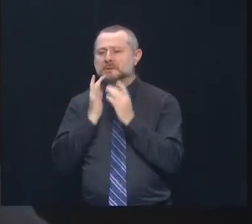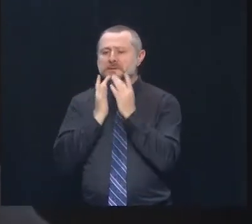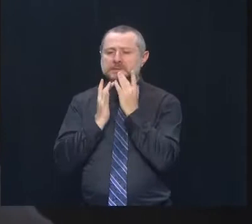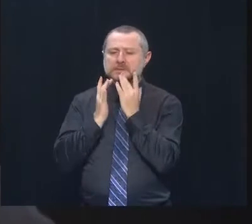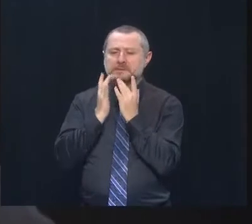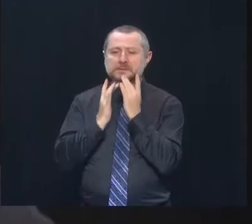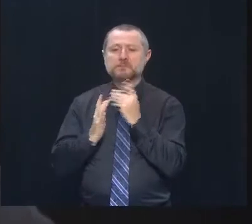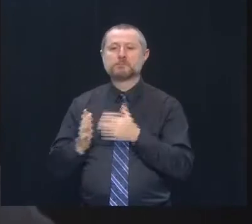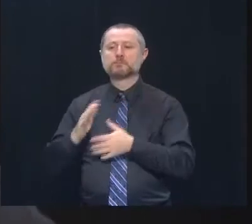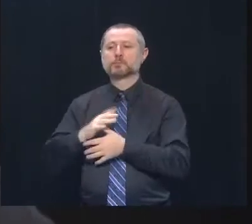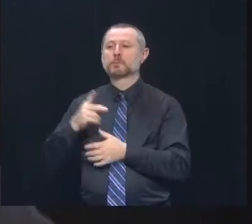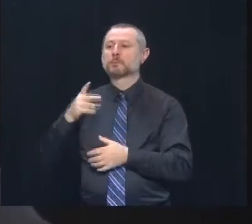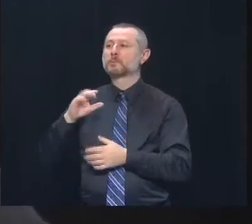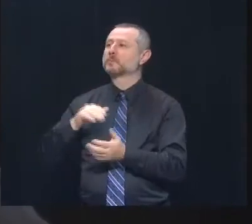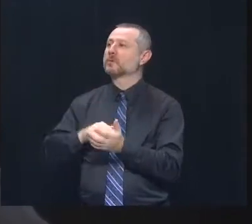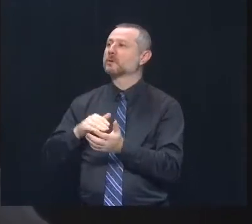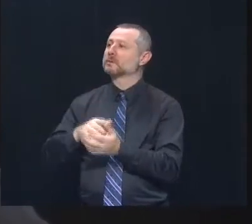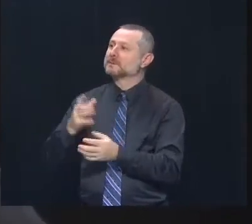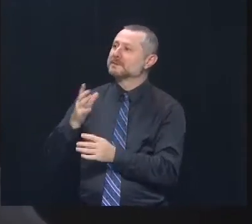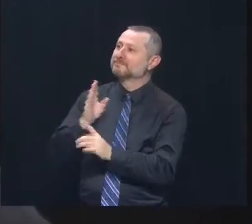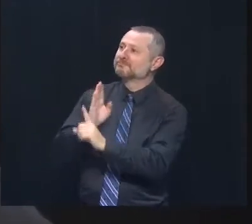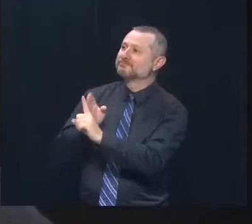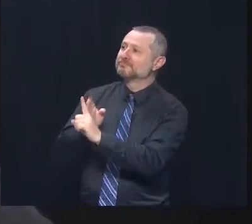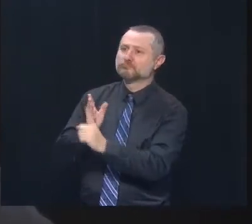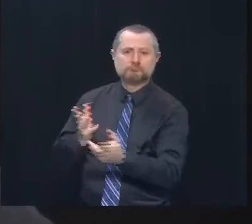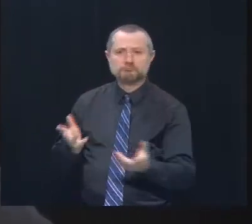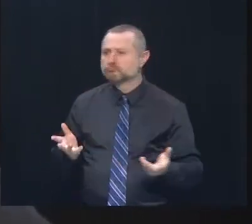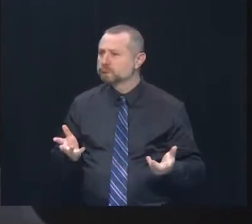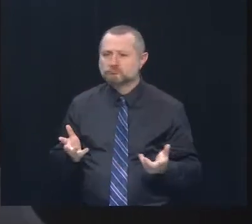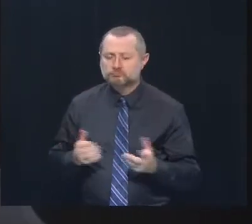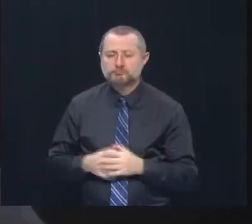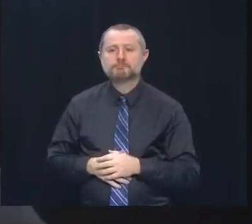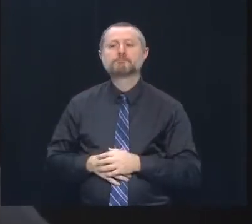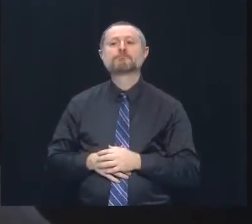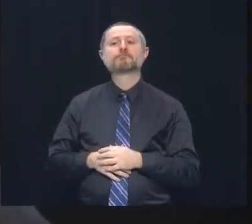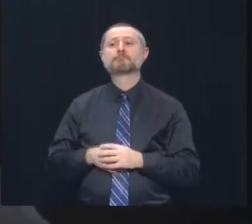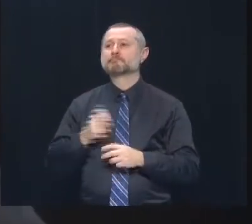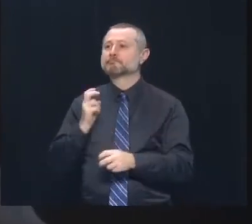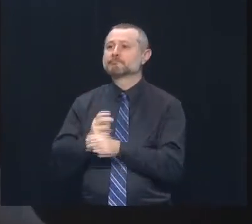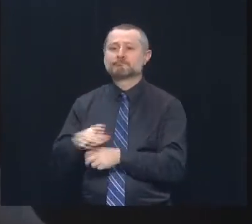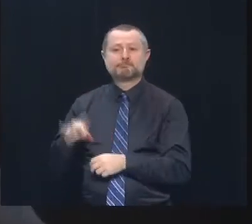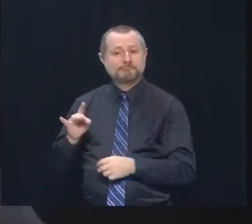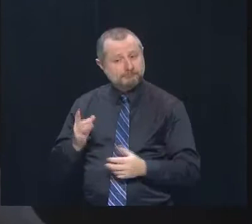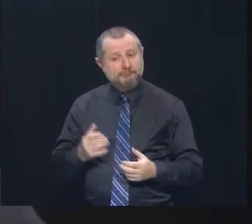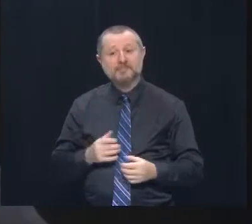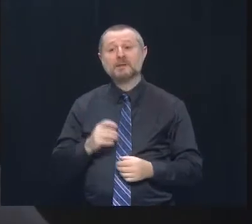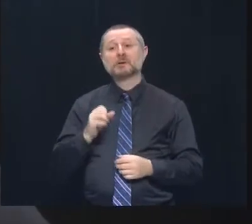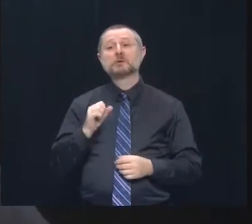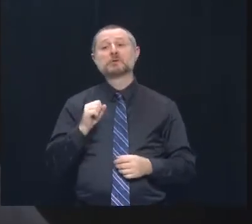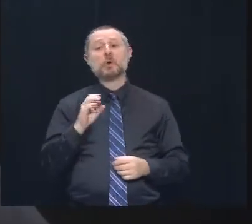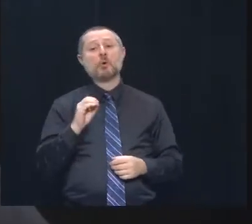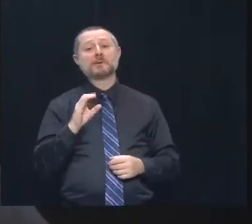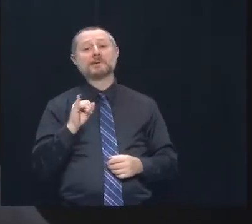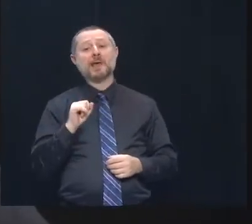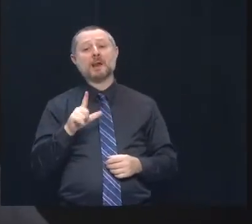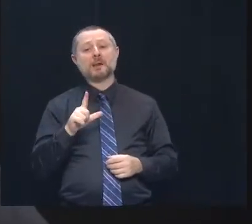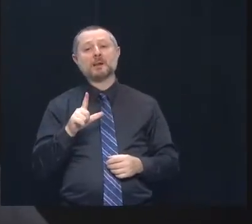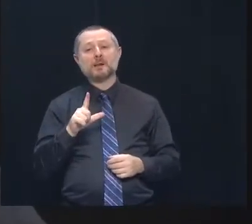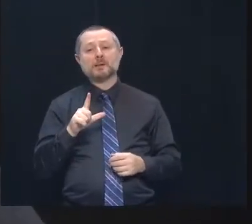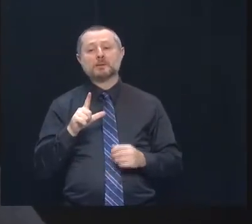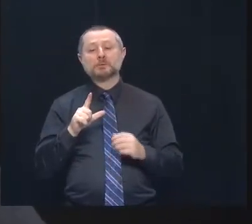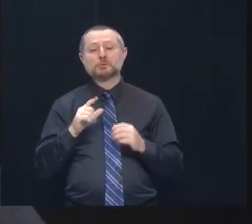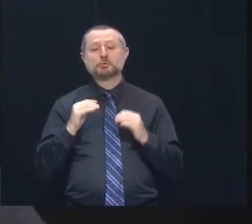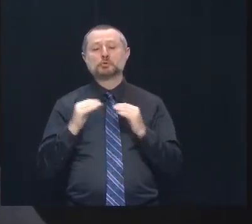This is a social justice and racial justice and economic justice issue.